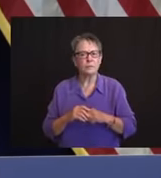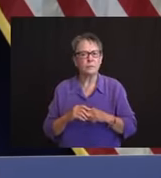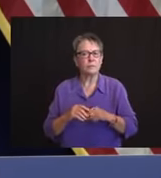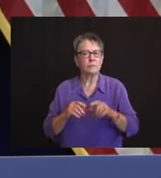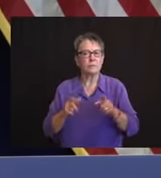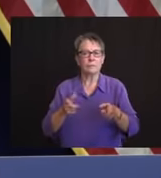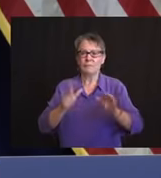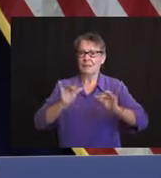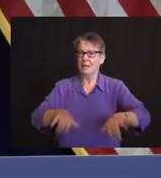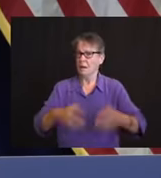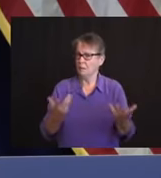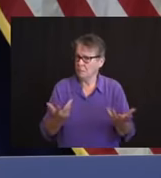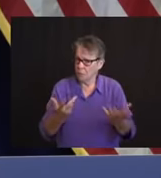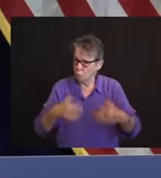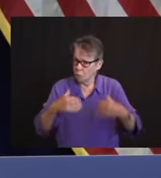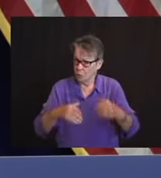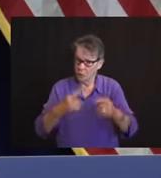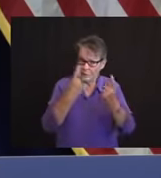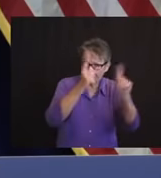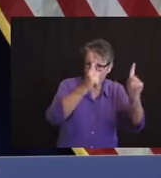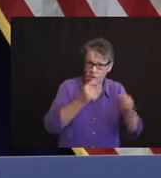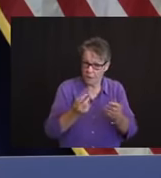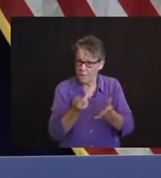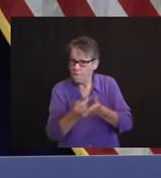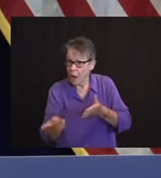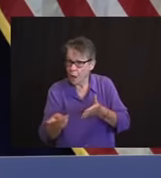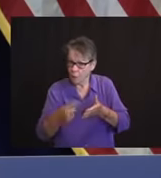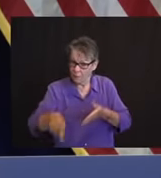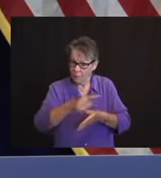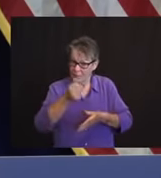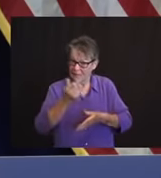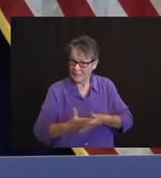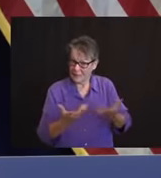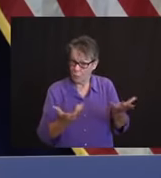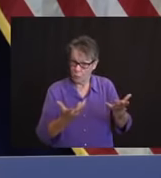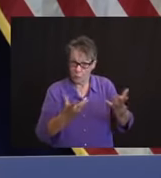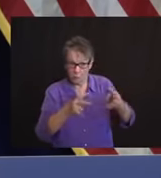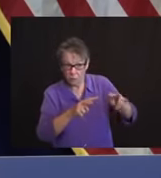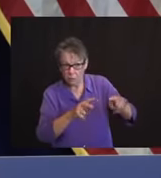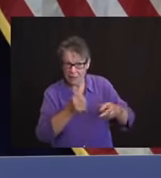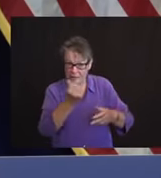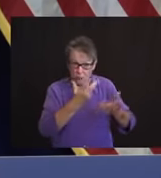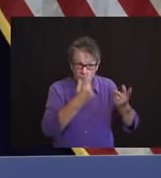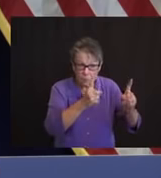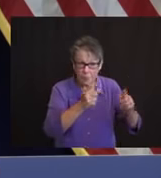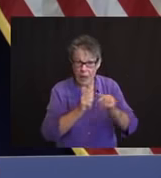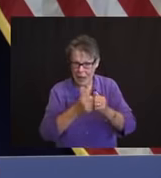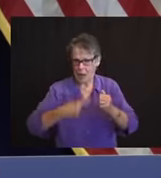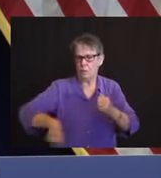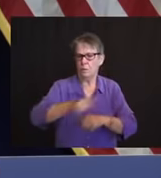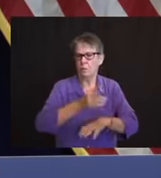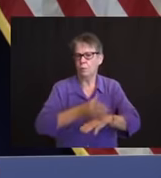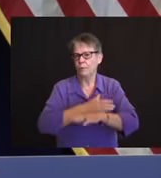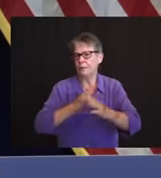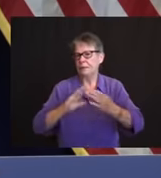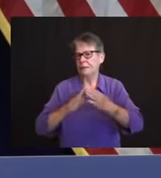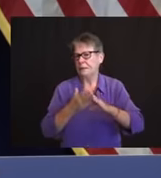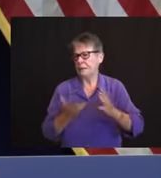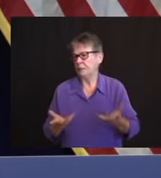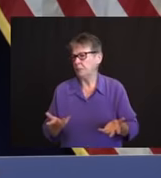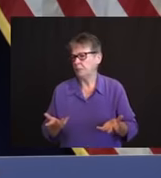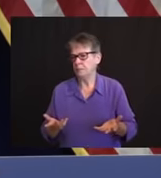agreement that Atlantic City and the region must strengthen and expand the diversity of its economic base to